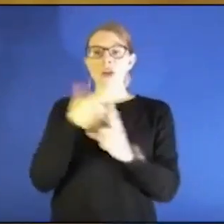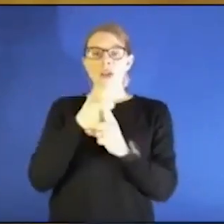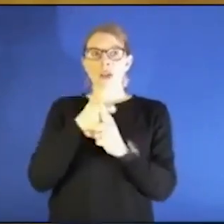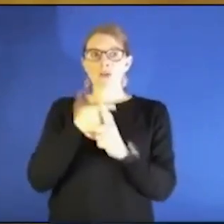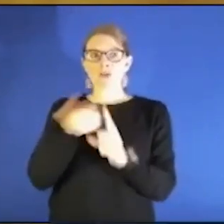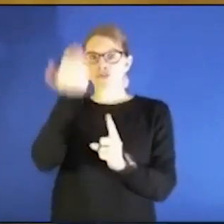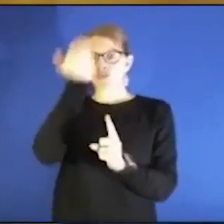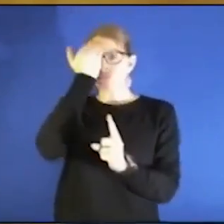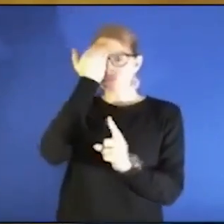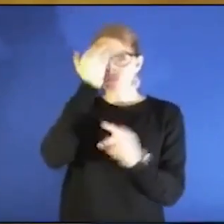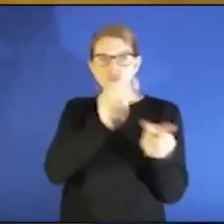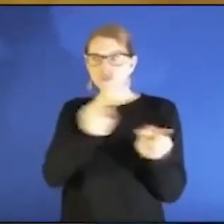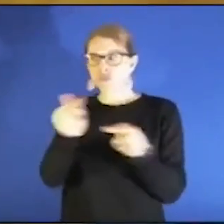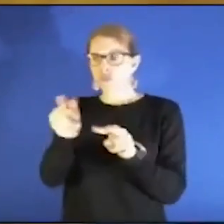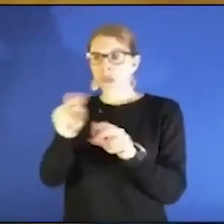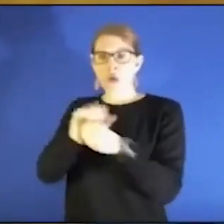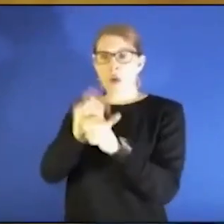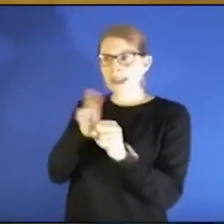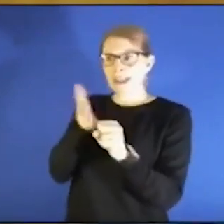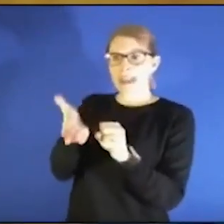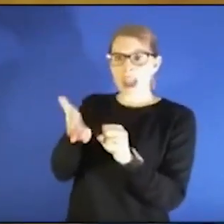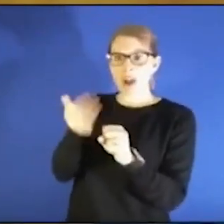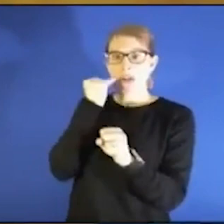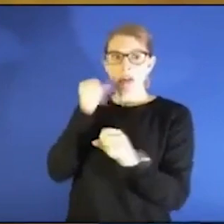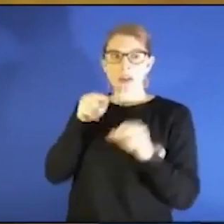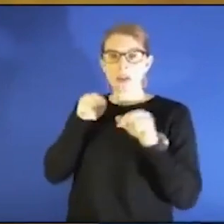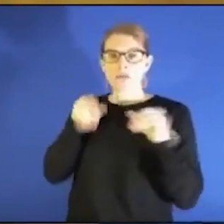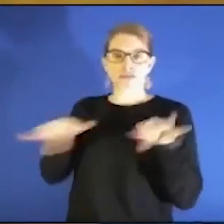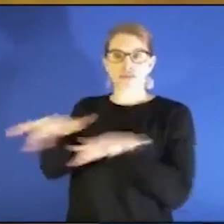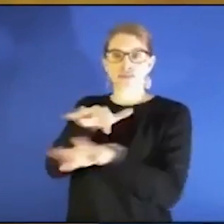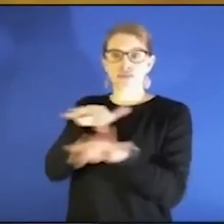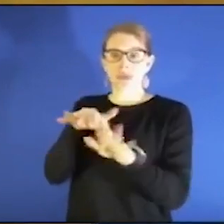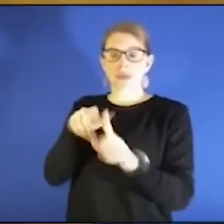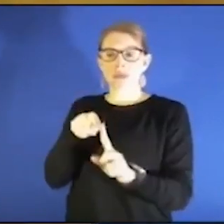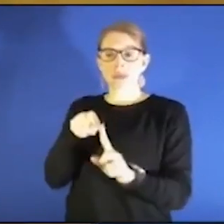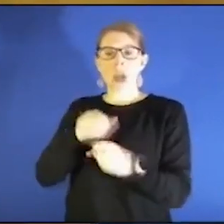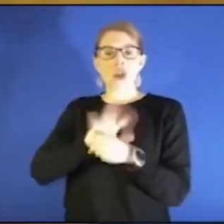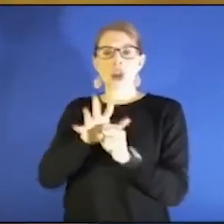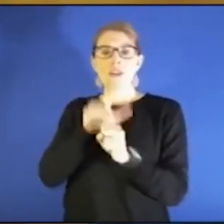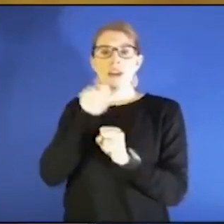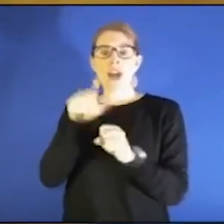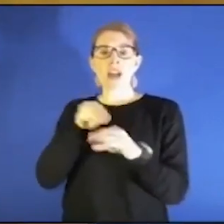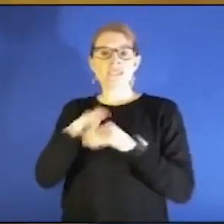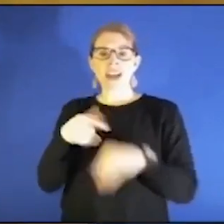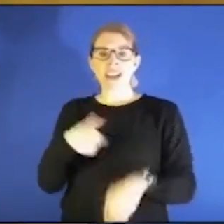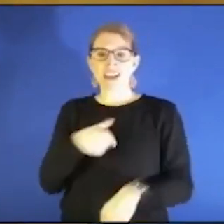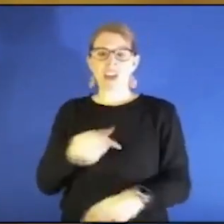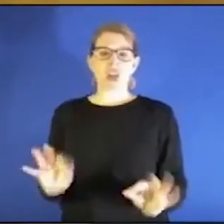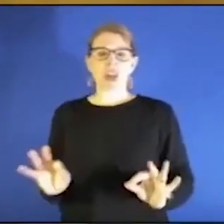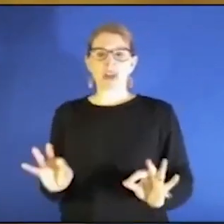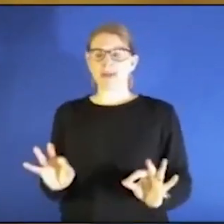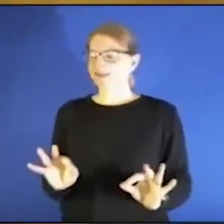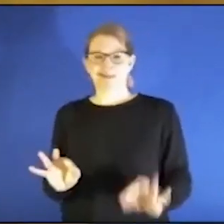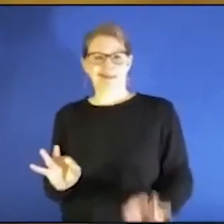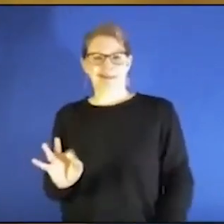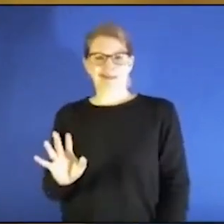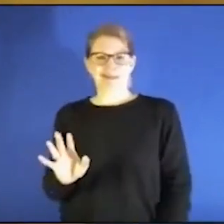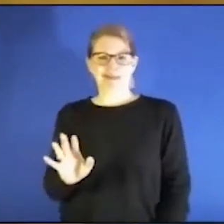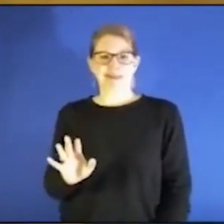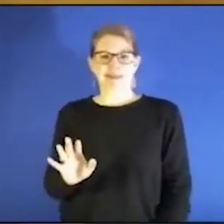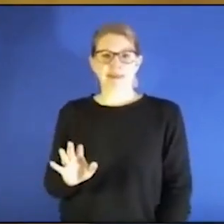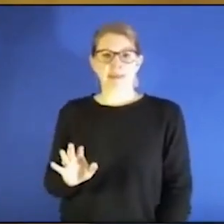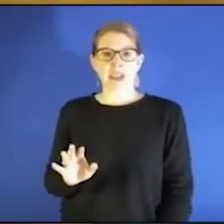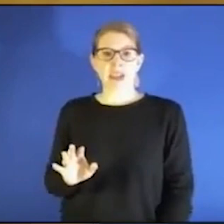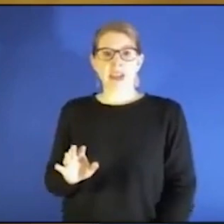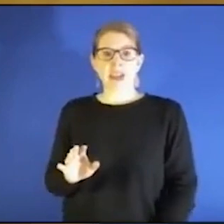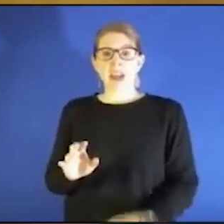risk that exists there. In a way, we can say that COVID doesn't affect us, but that's about as effective as shouting at a Category 5 hurricane.